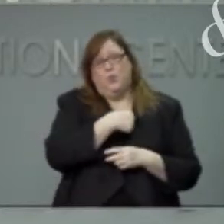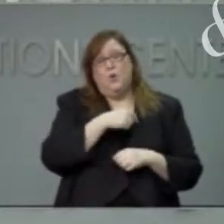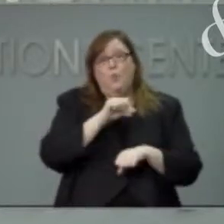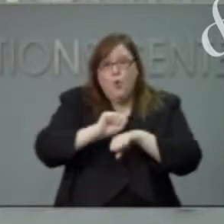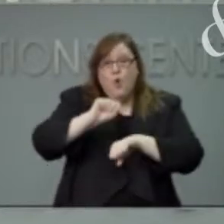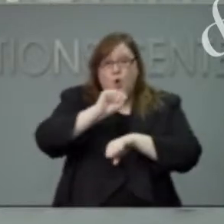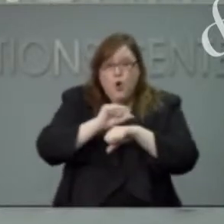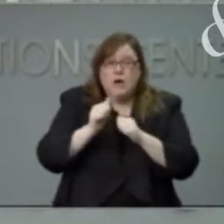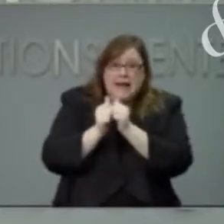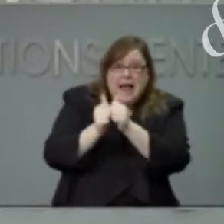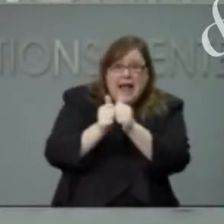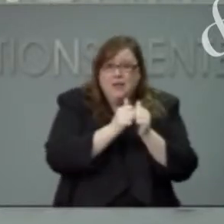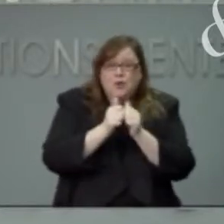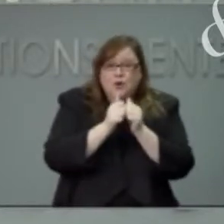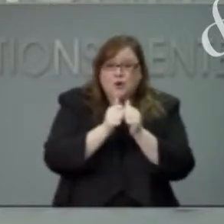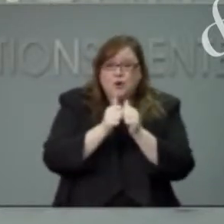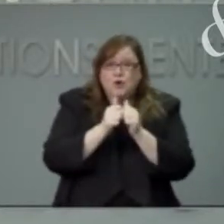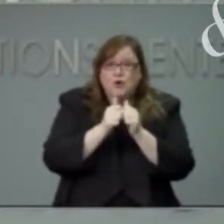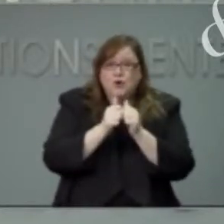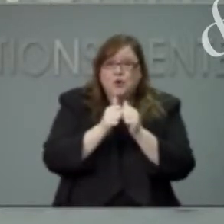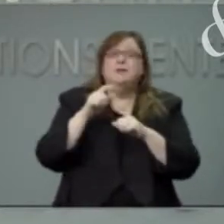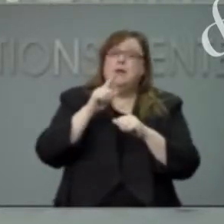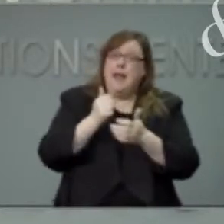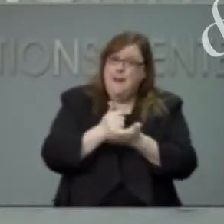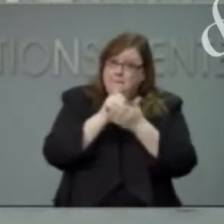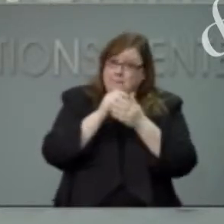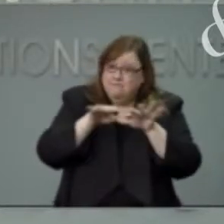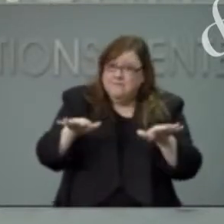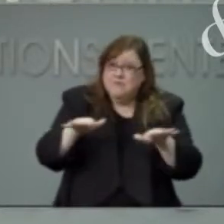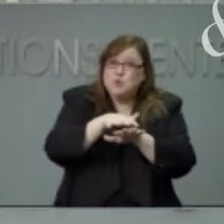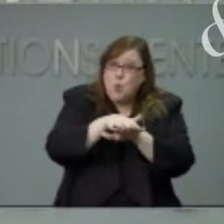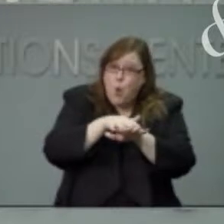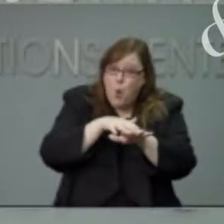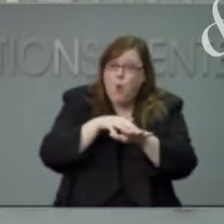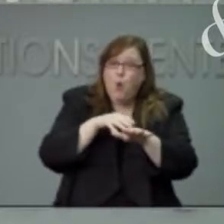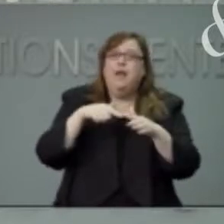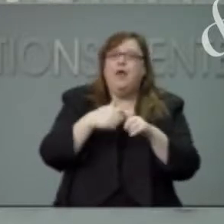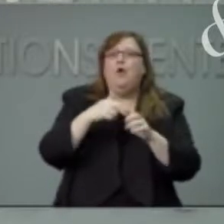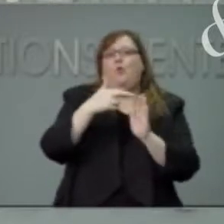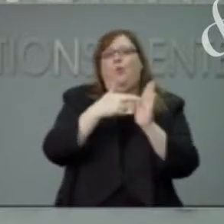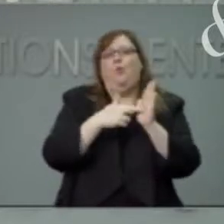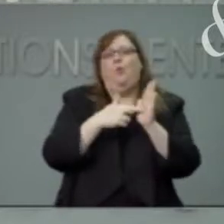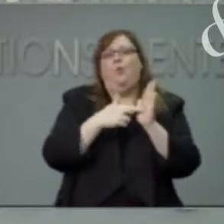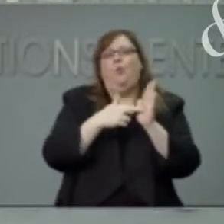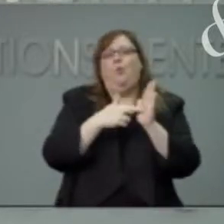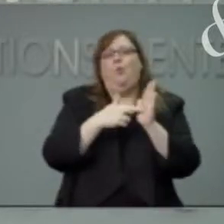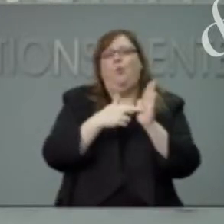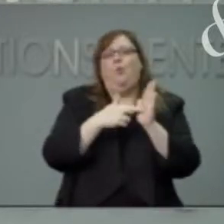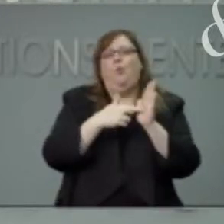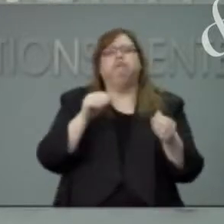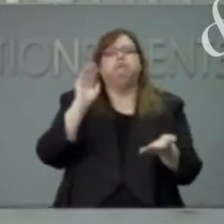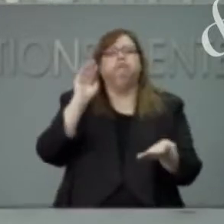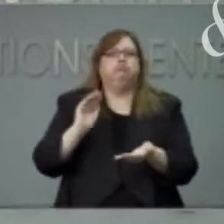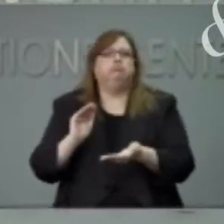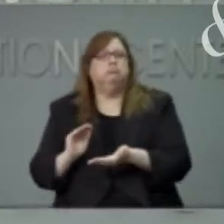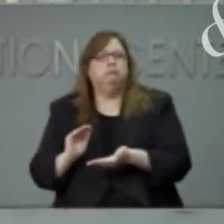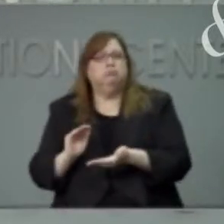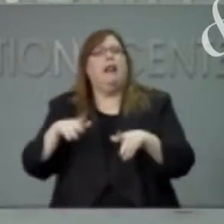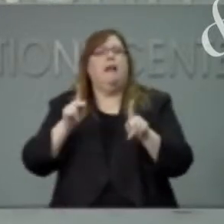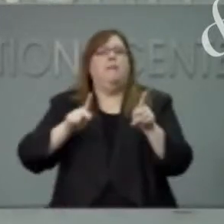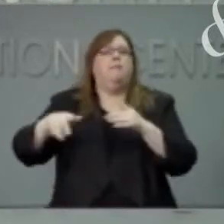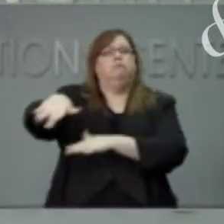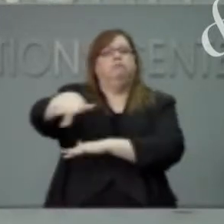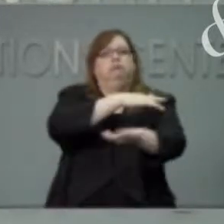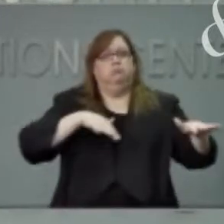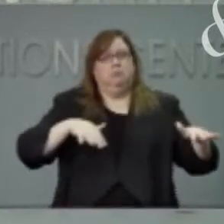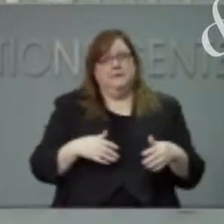virus. The faster that restrictions can be eased, we'll do whatever it takes in order